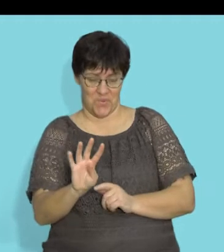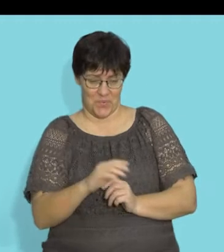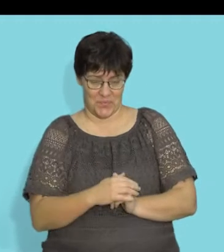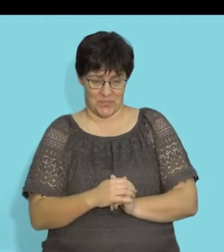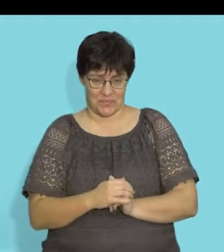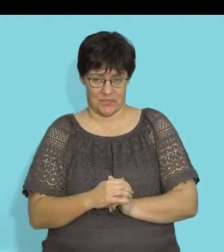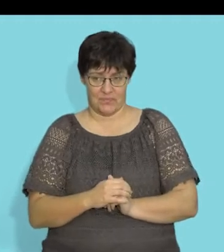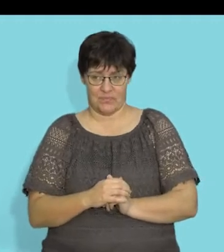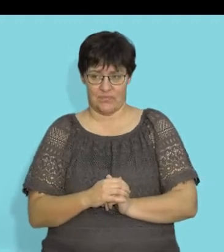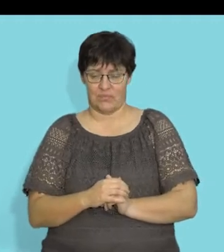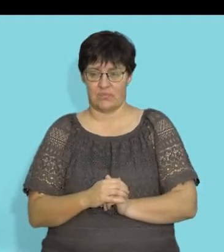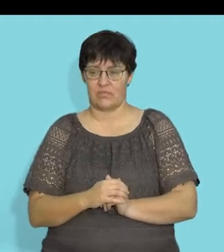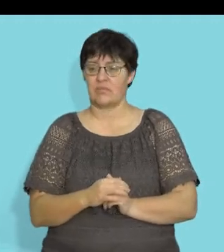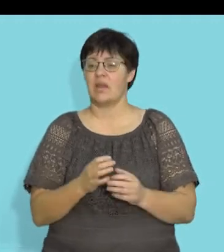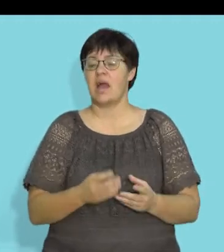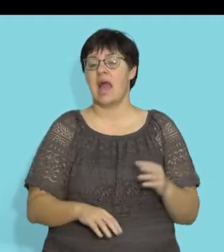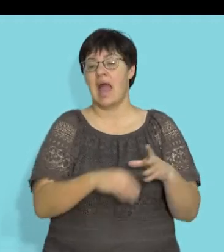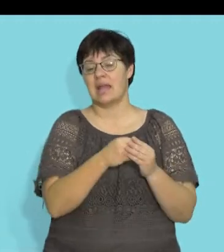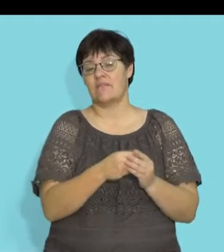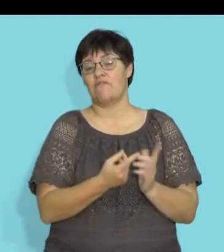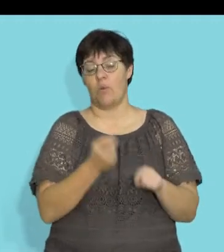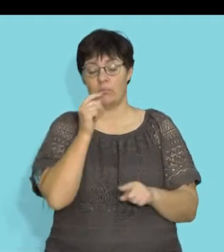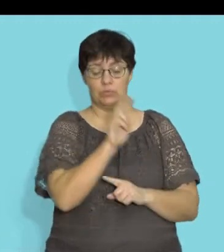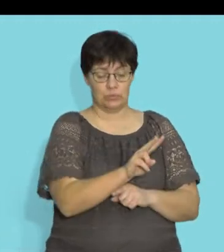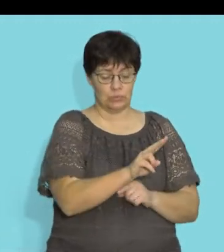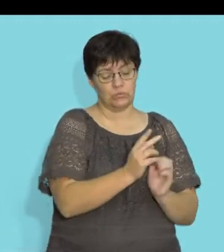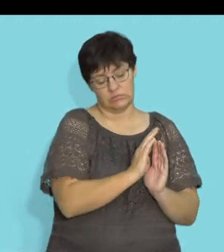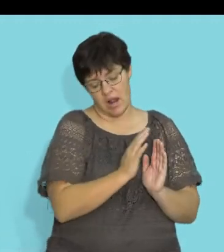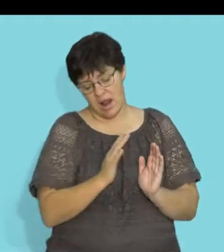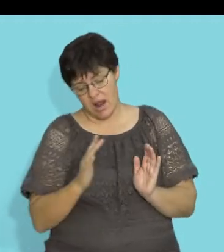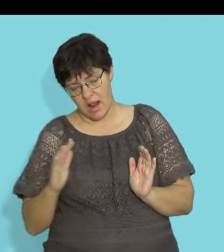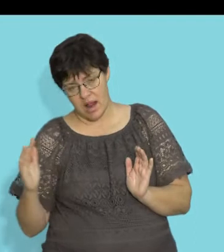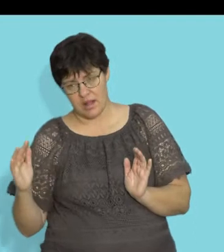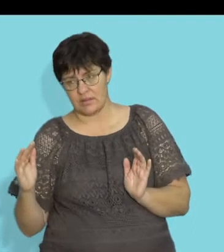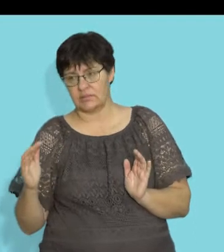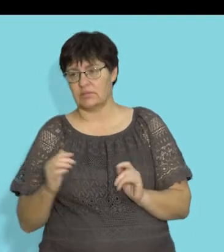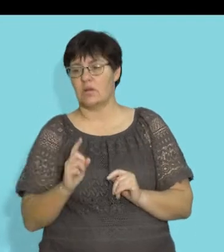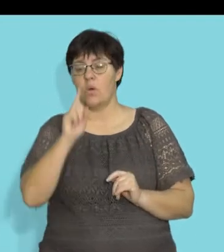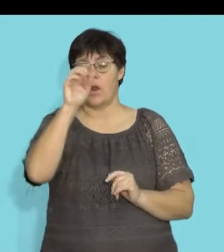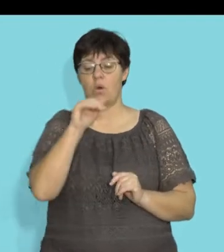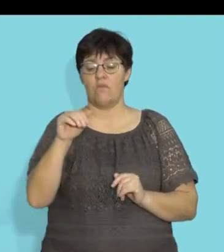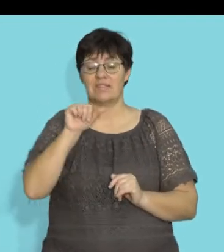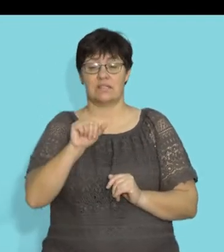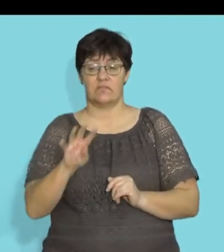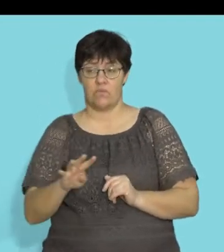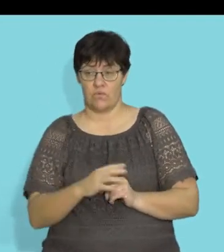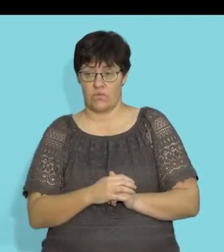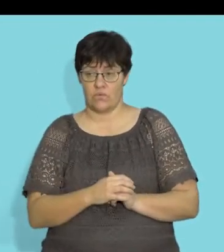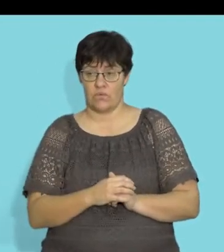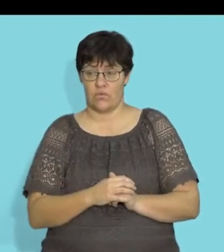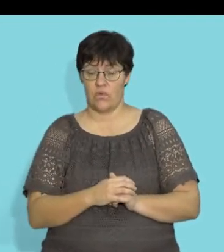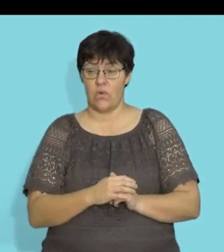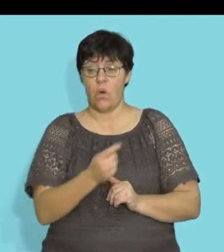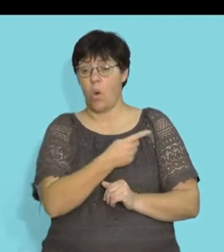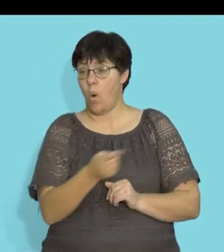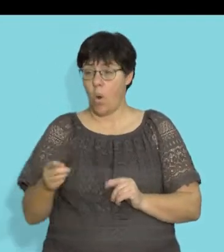4. Let's add the values from 2 going the whole way up to 1 over 64.